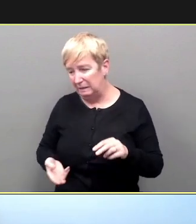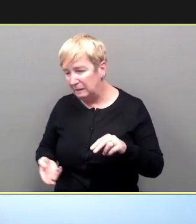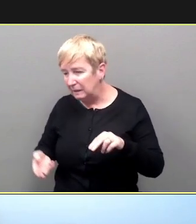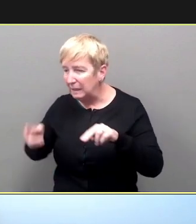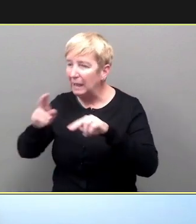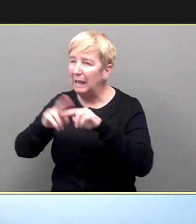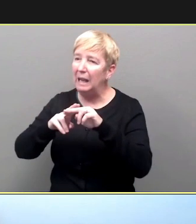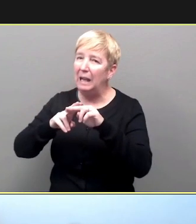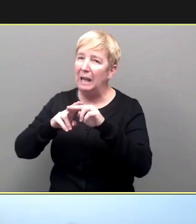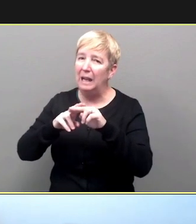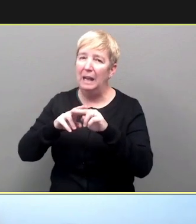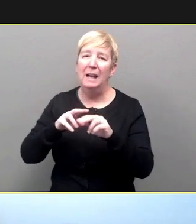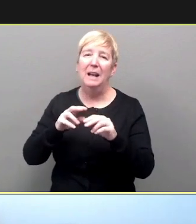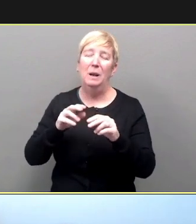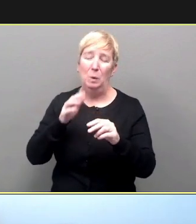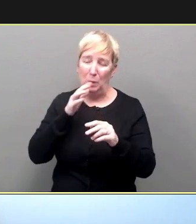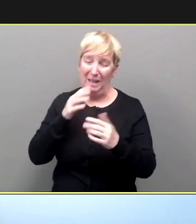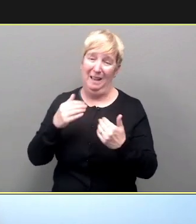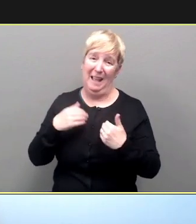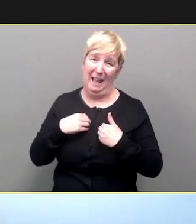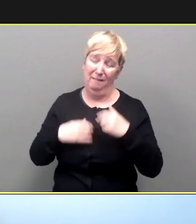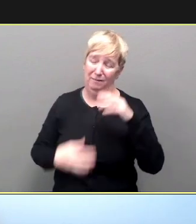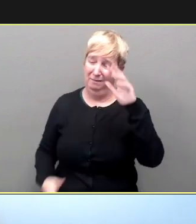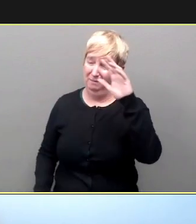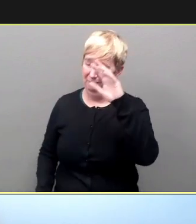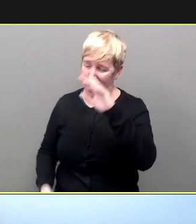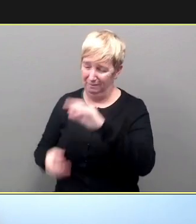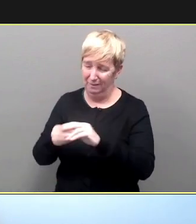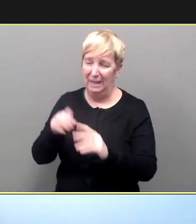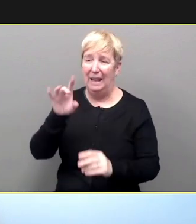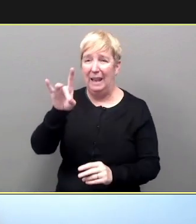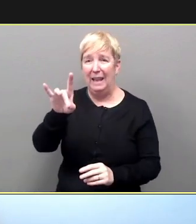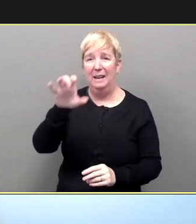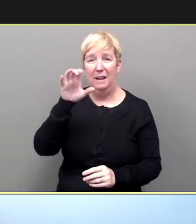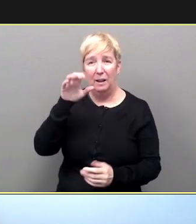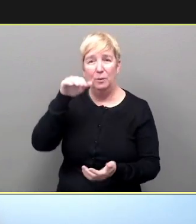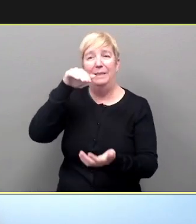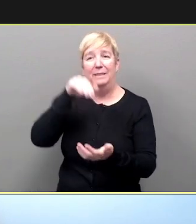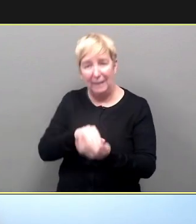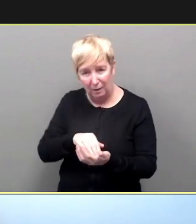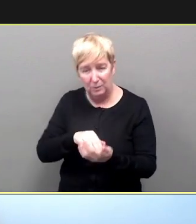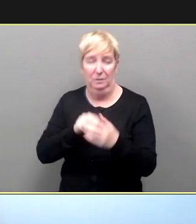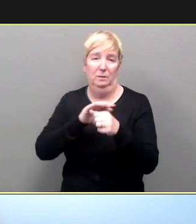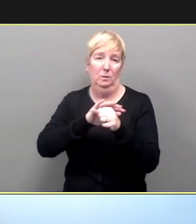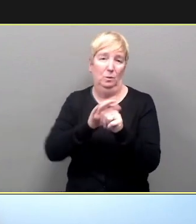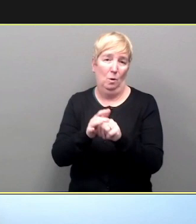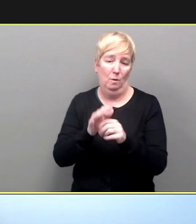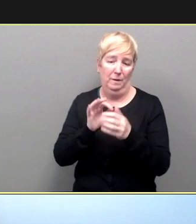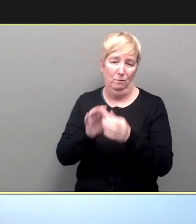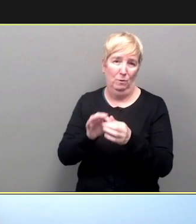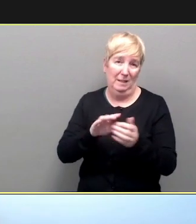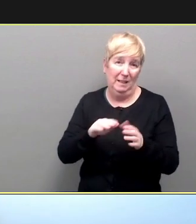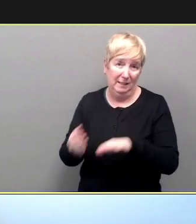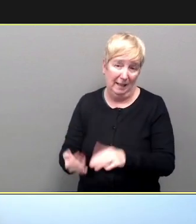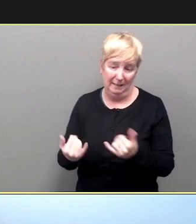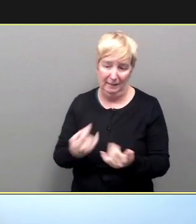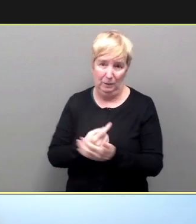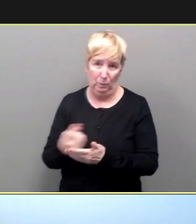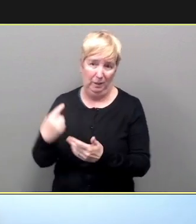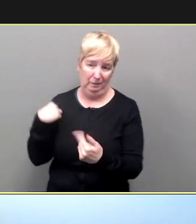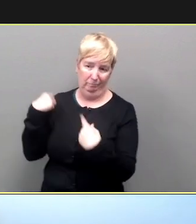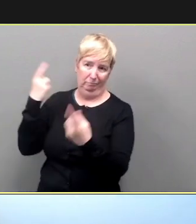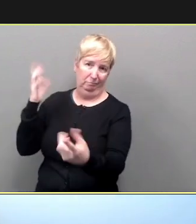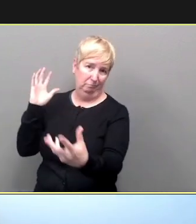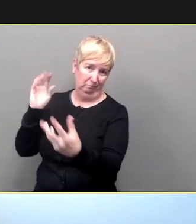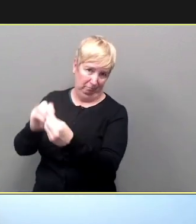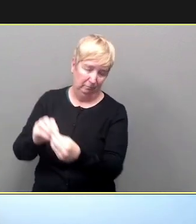800,000 mark, or 800,000 COVID-related deaths this week.